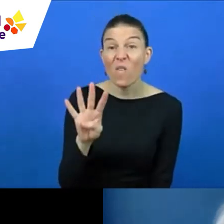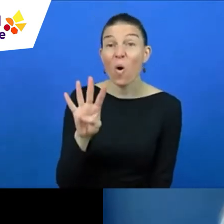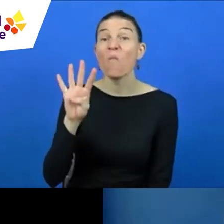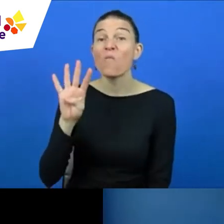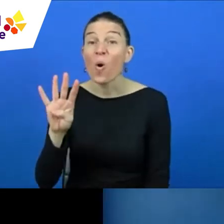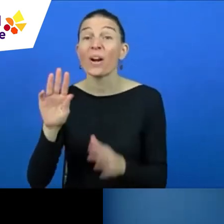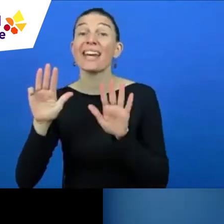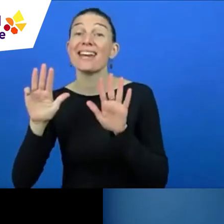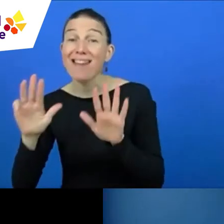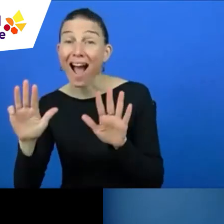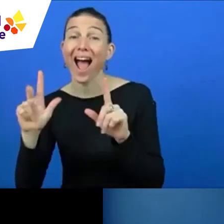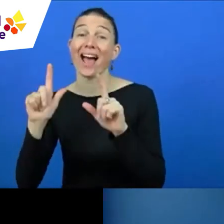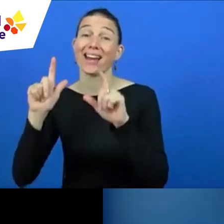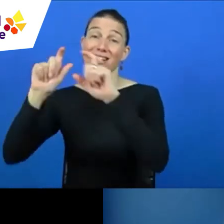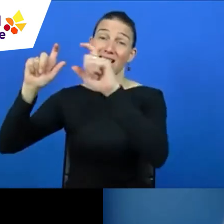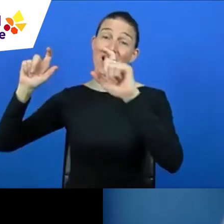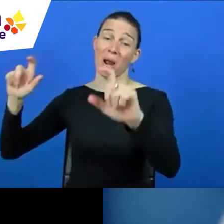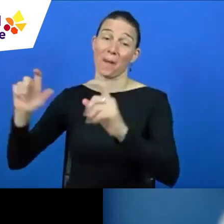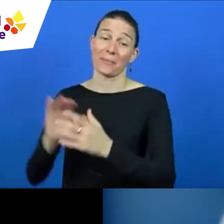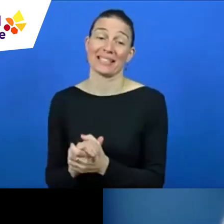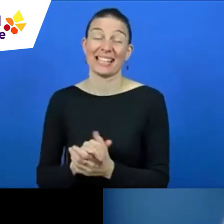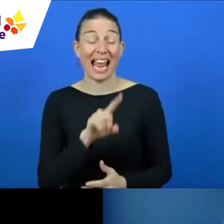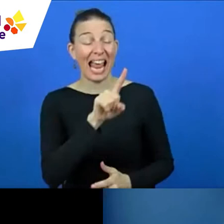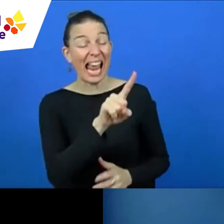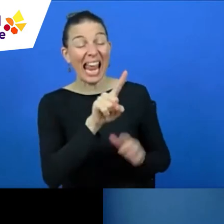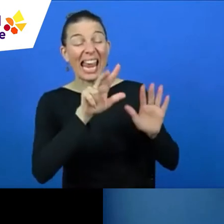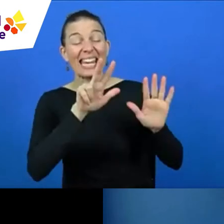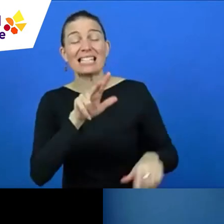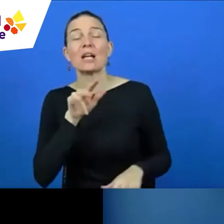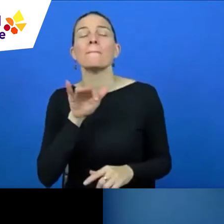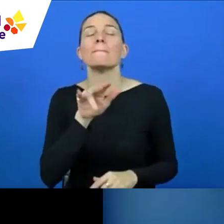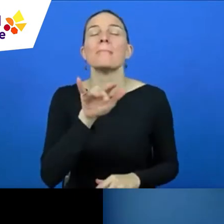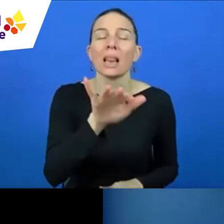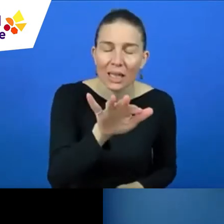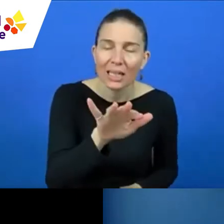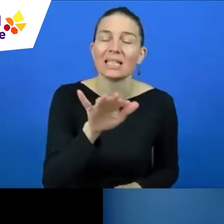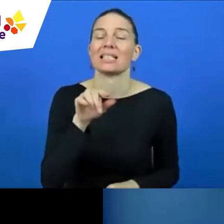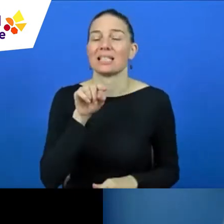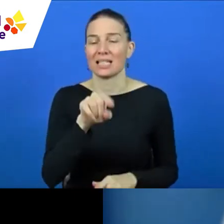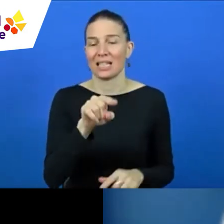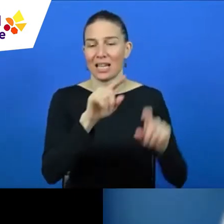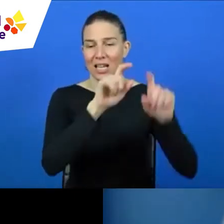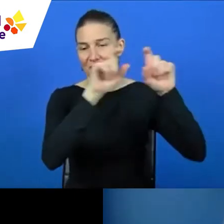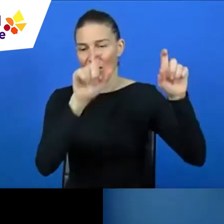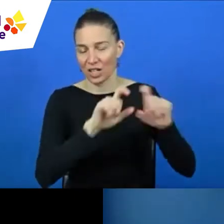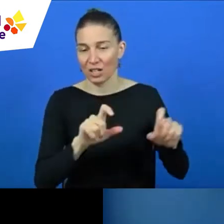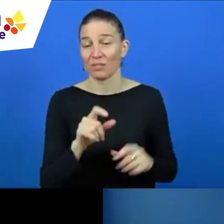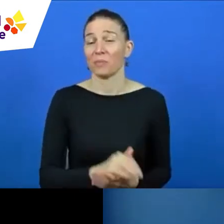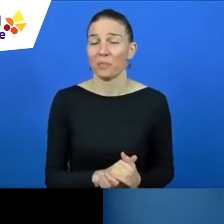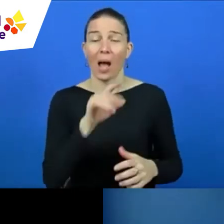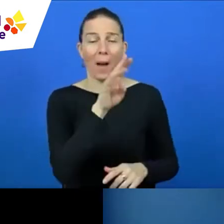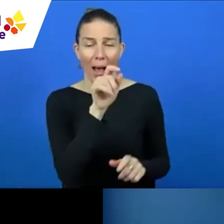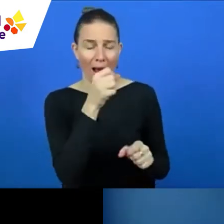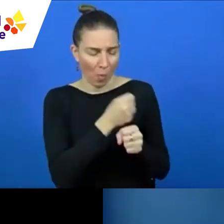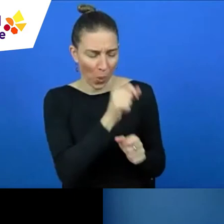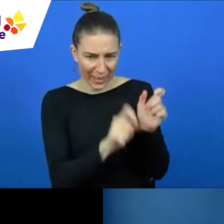449 companies, which represents 18 million employees, 37 countries, 64 sectors, and the power of 7 trillion. So that's